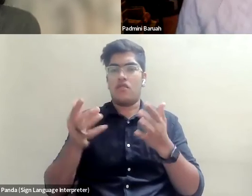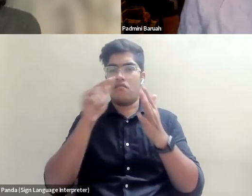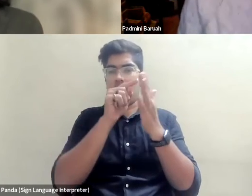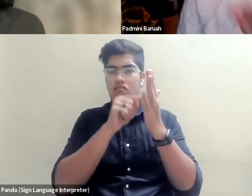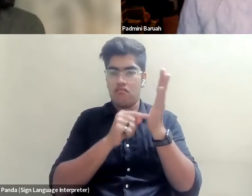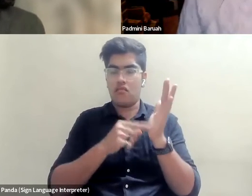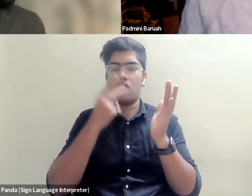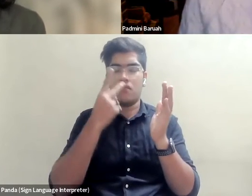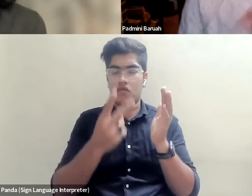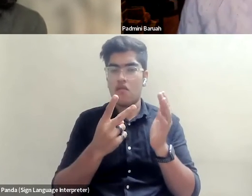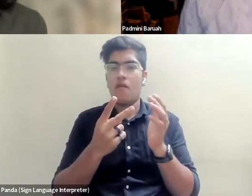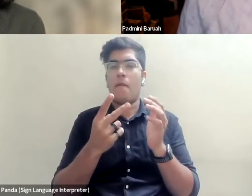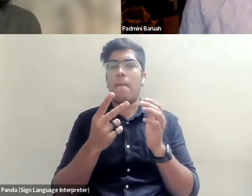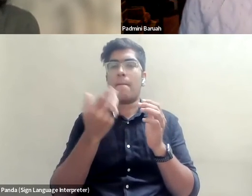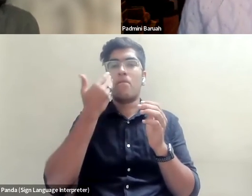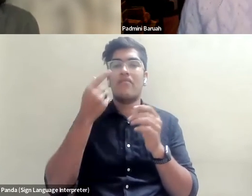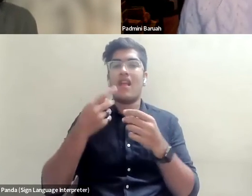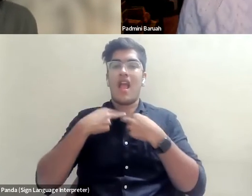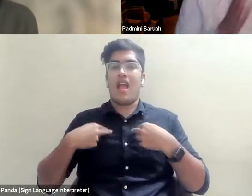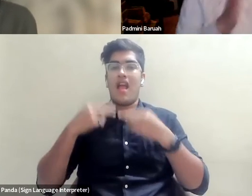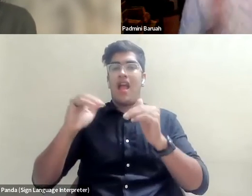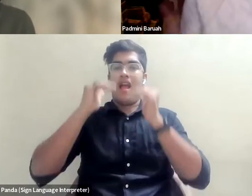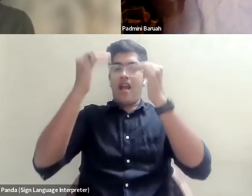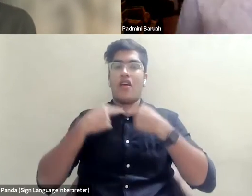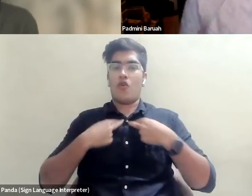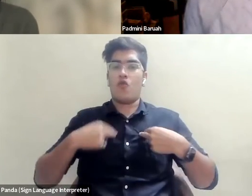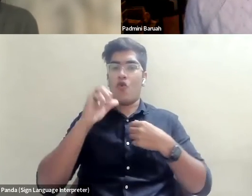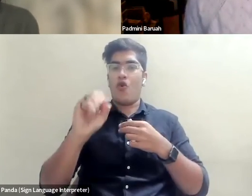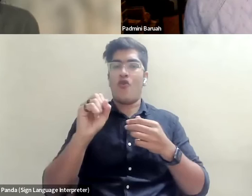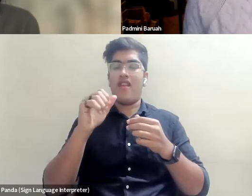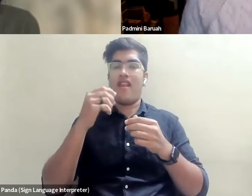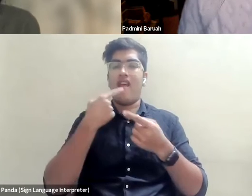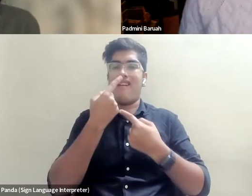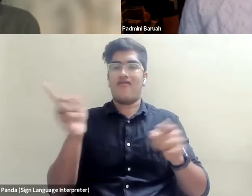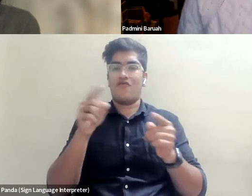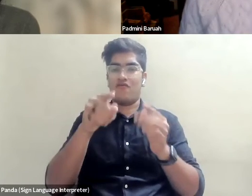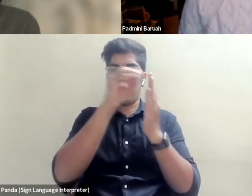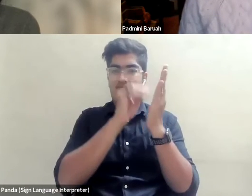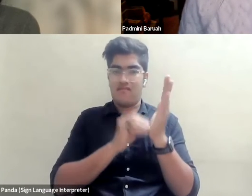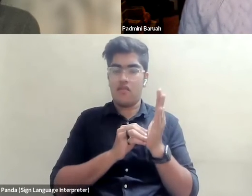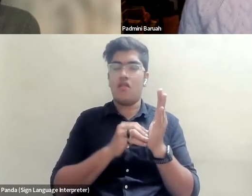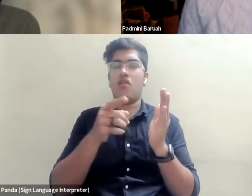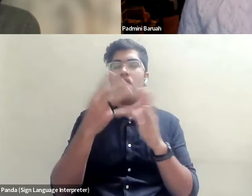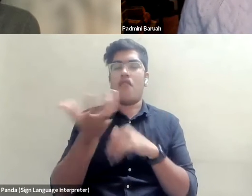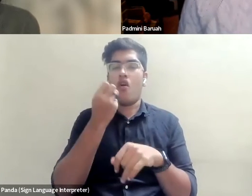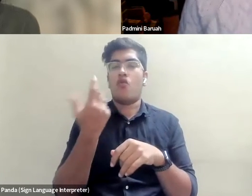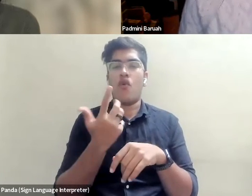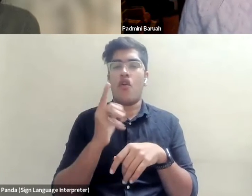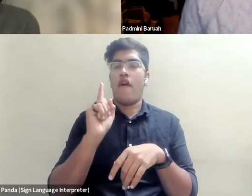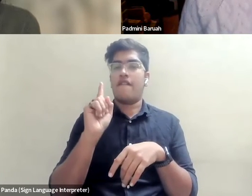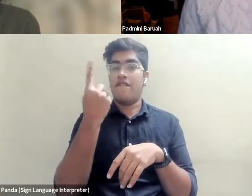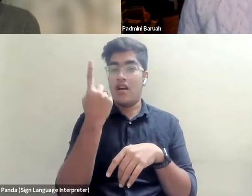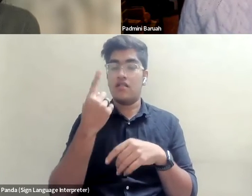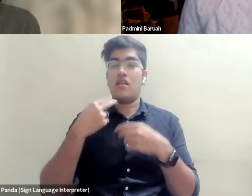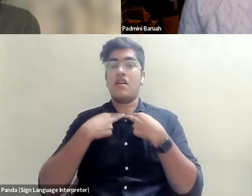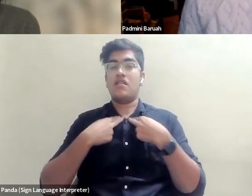was reading all of these high court judgments. So I'm gonna go over it point by point. The first is that judges always have an assumption of